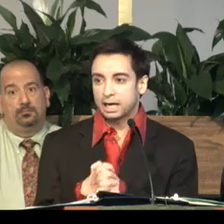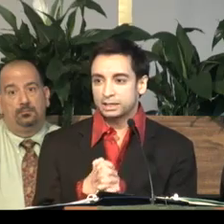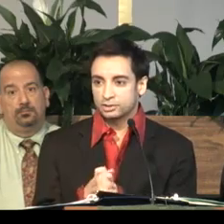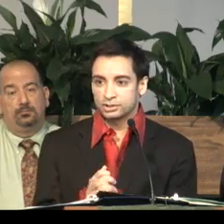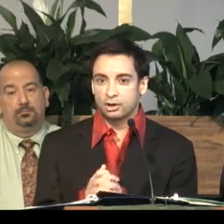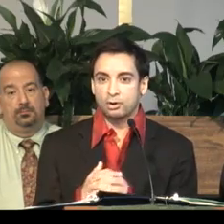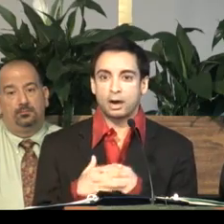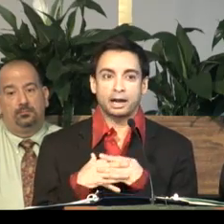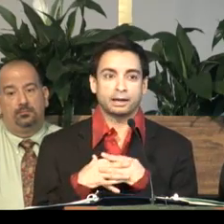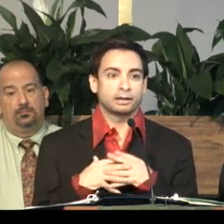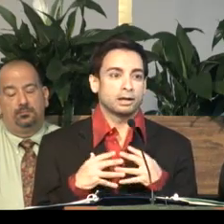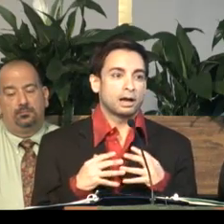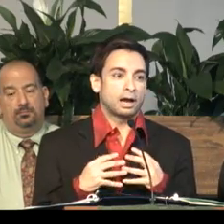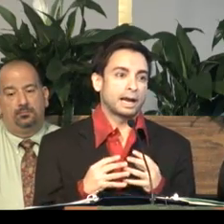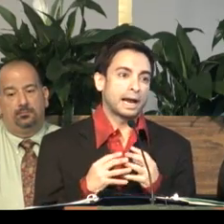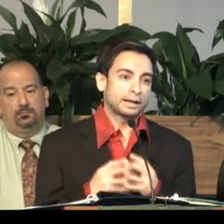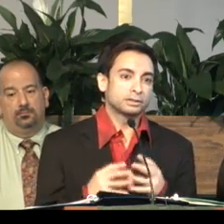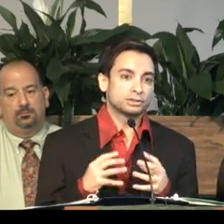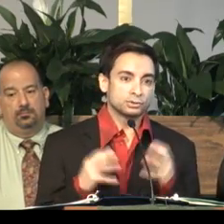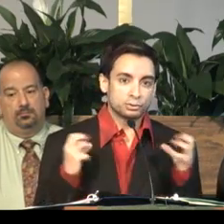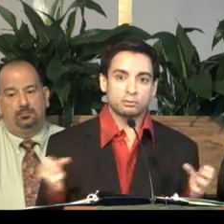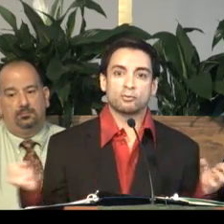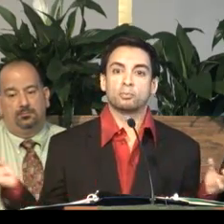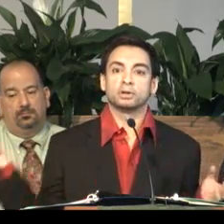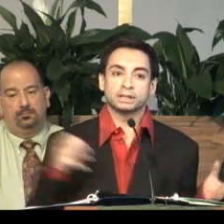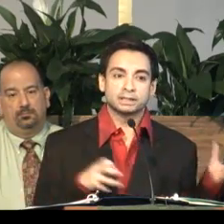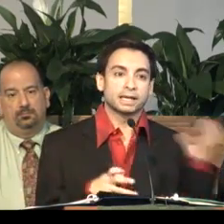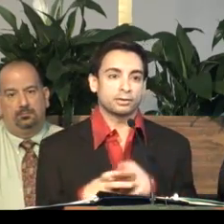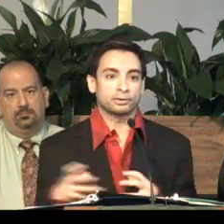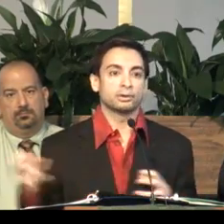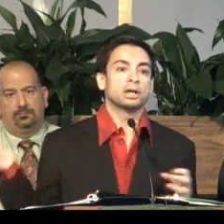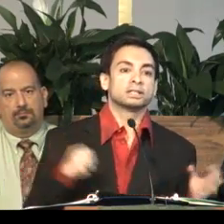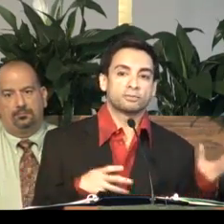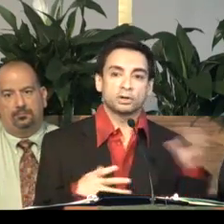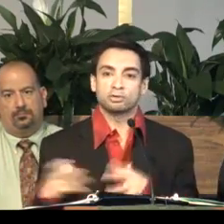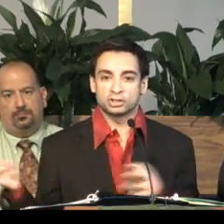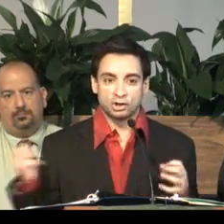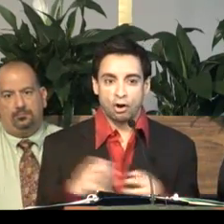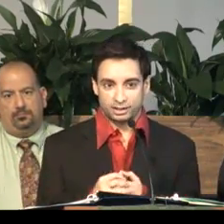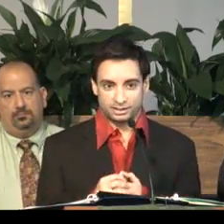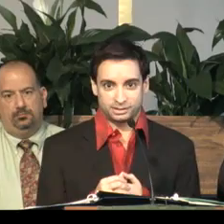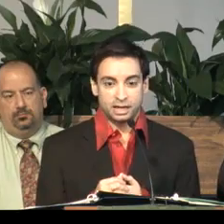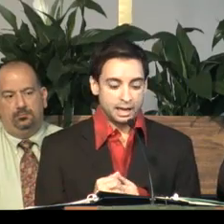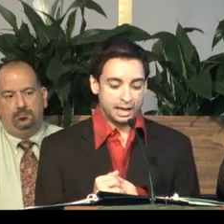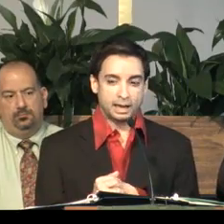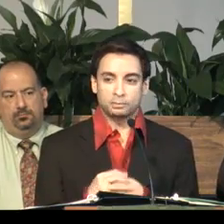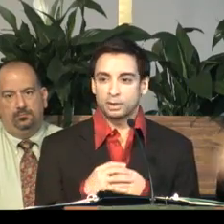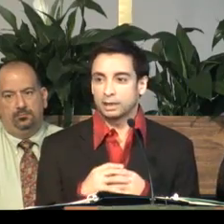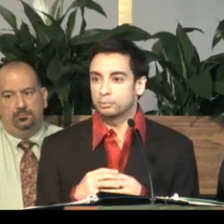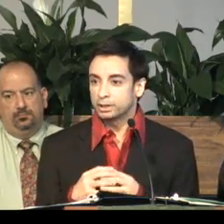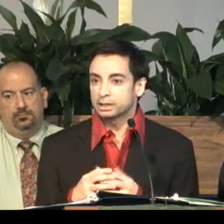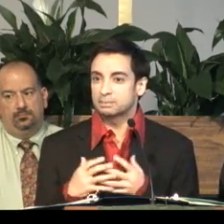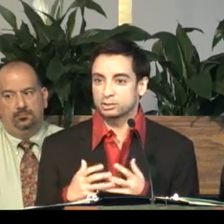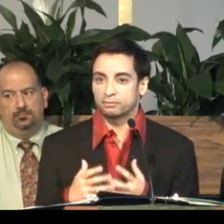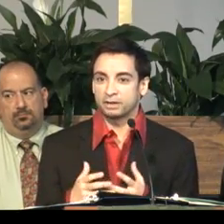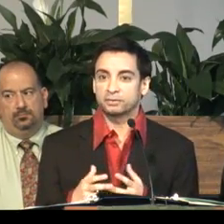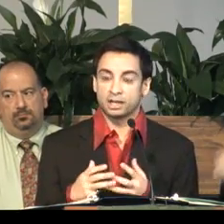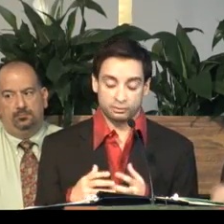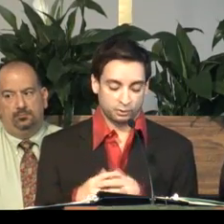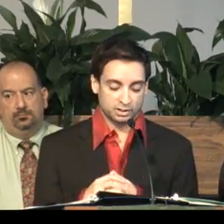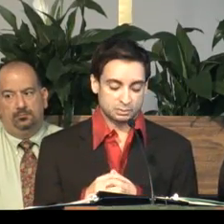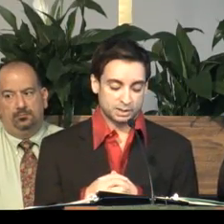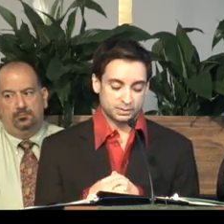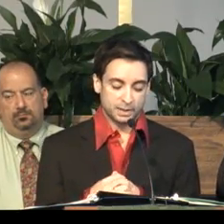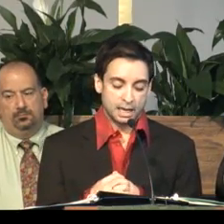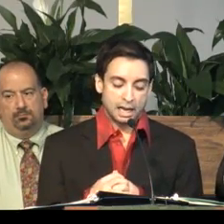MCC 9 years ago, I had this dream of pulling together different Christian artists and putting a special event